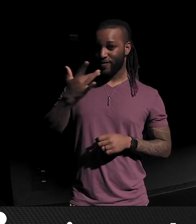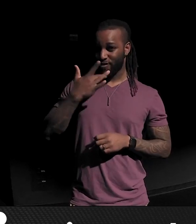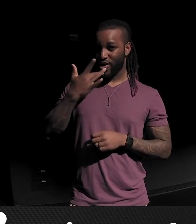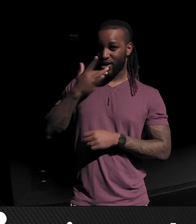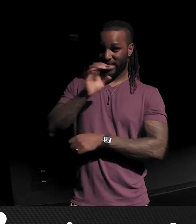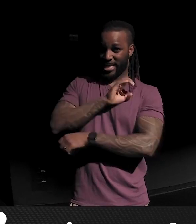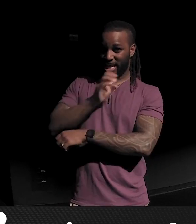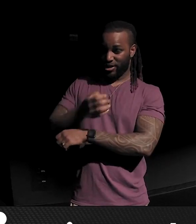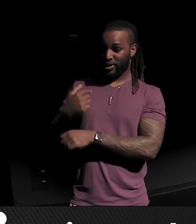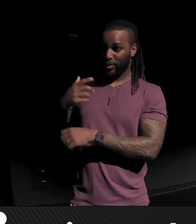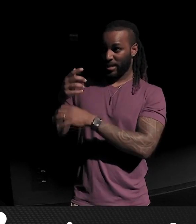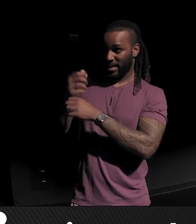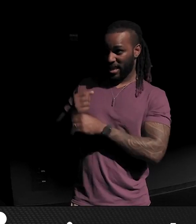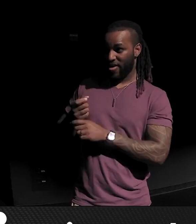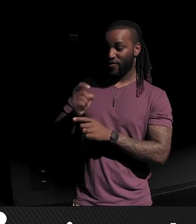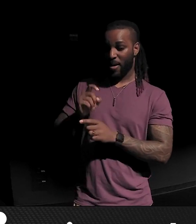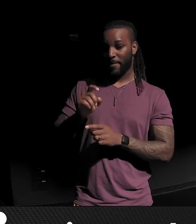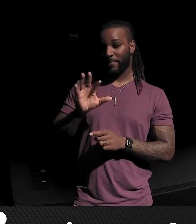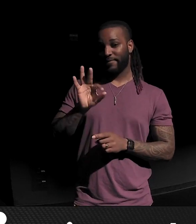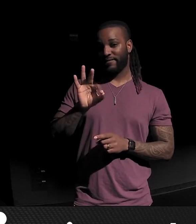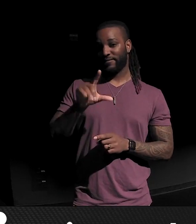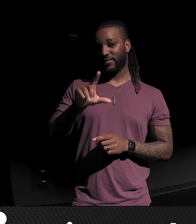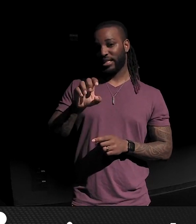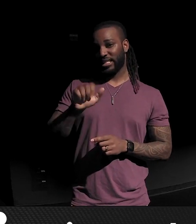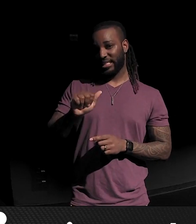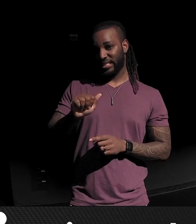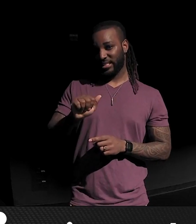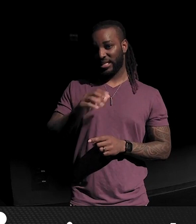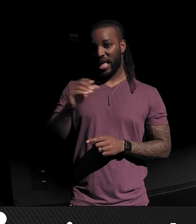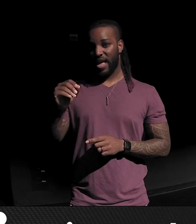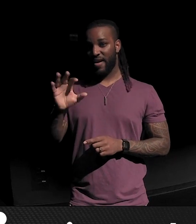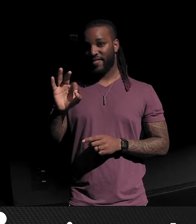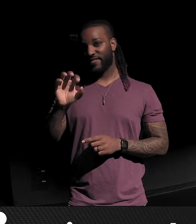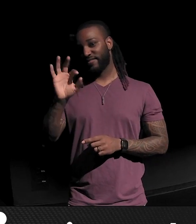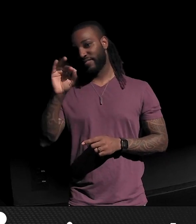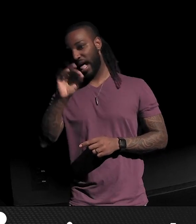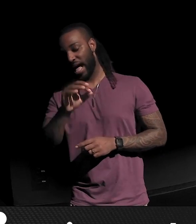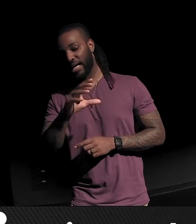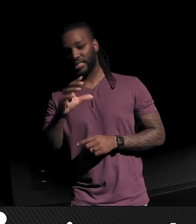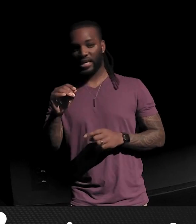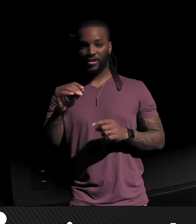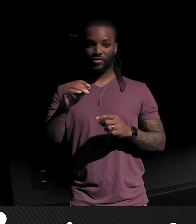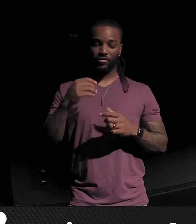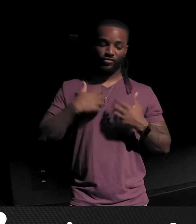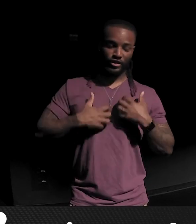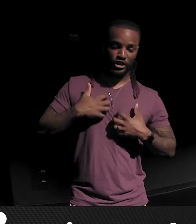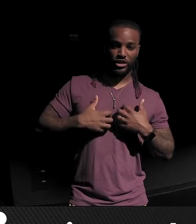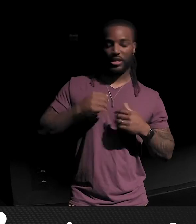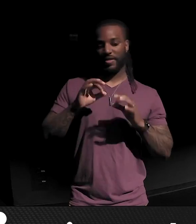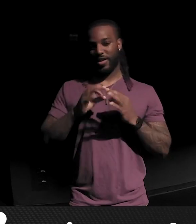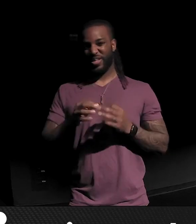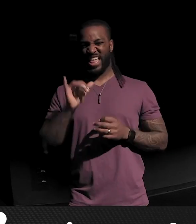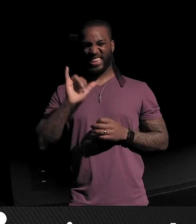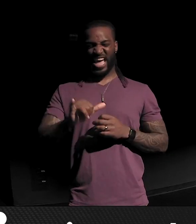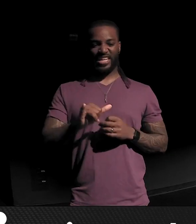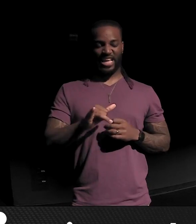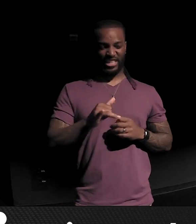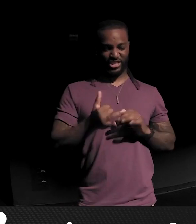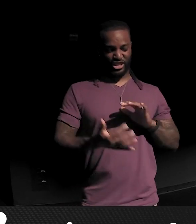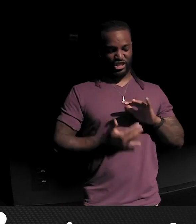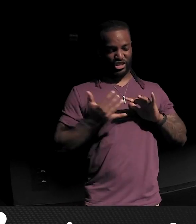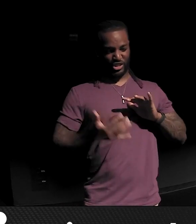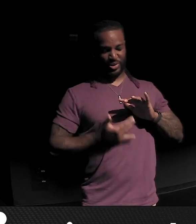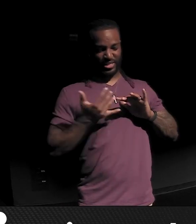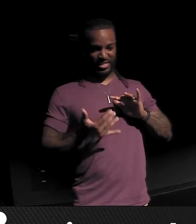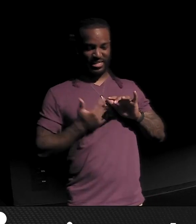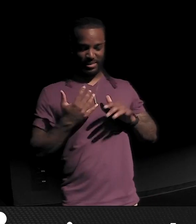get from fleas and flies and famine and friction and fear. That stirring up, I think I need to do